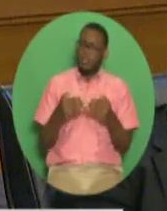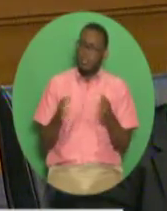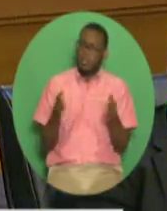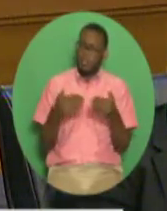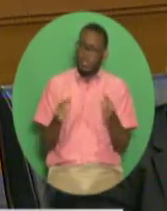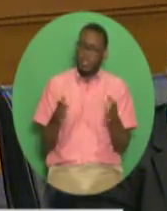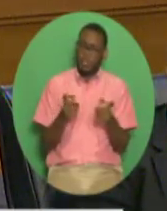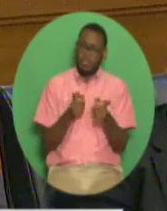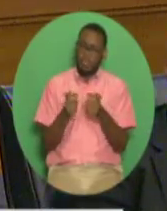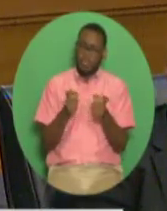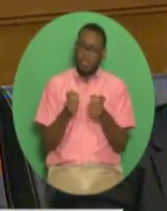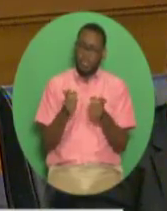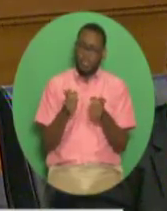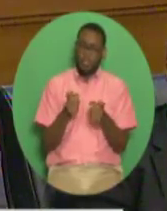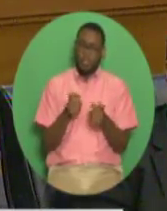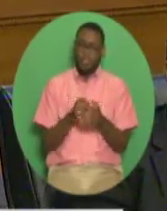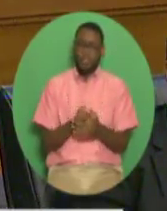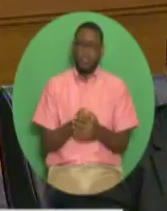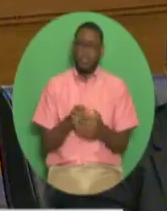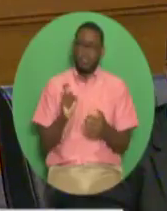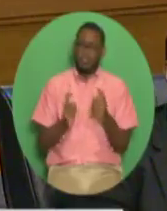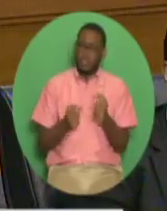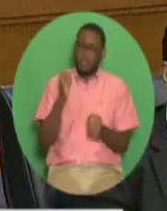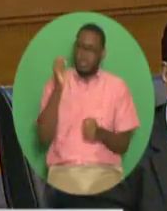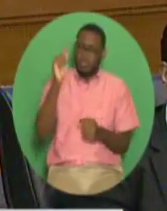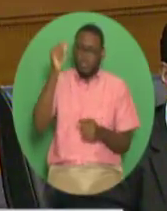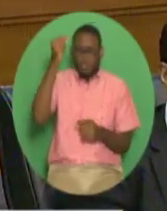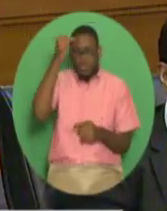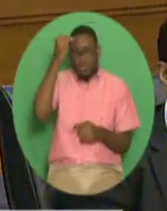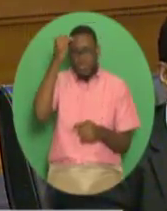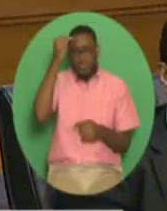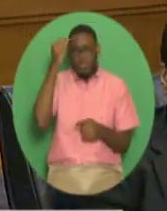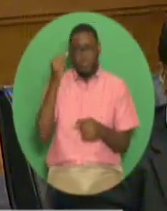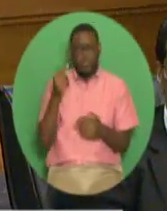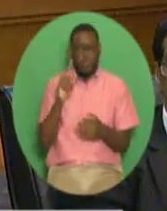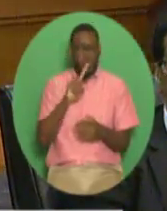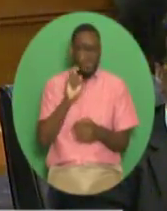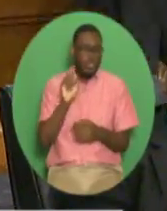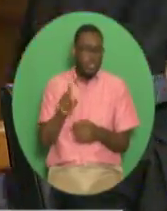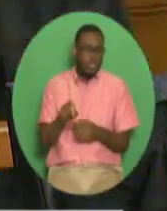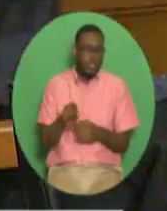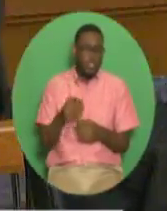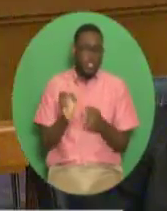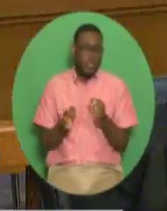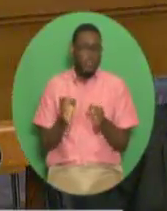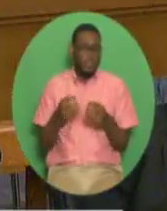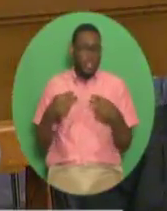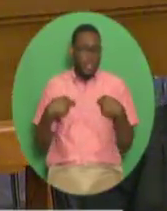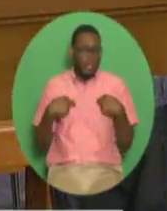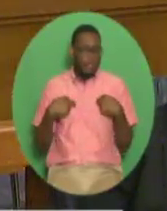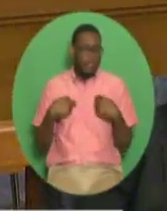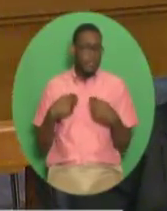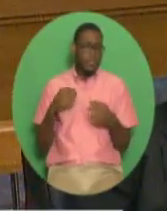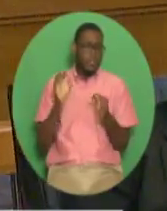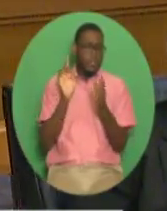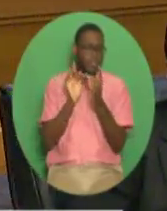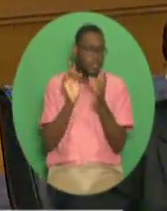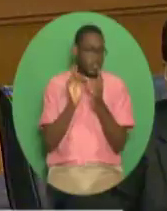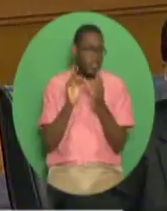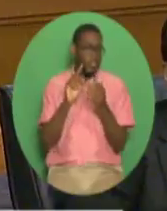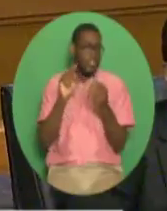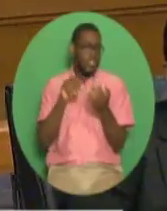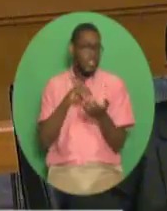to the government of Trinidad and Tobago, the virtual contact centers, if I can get an update status on